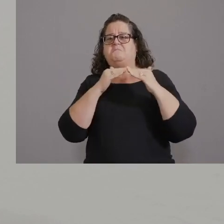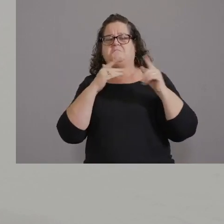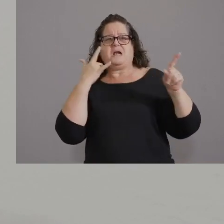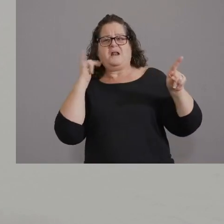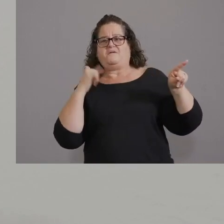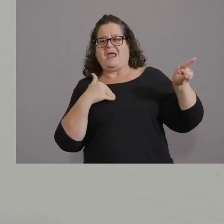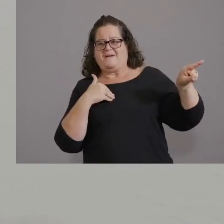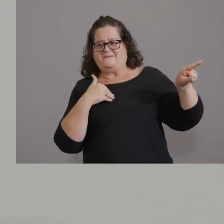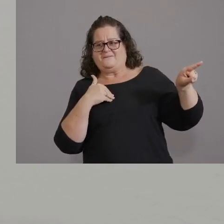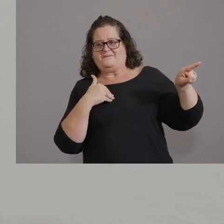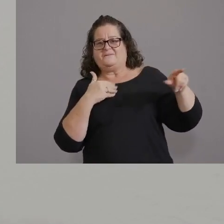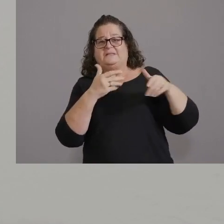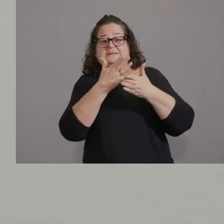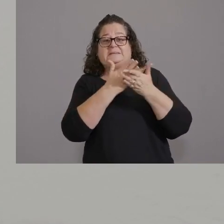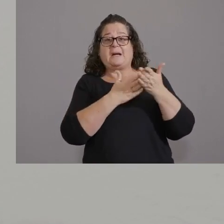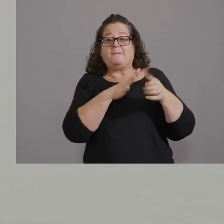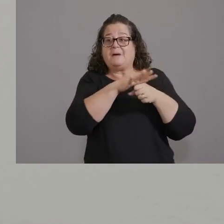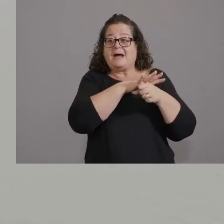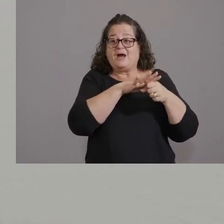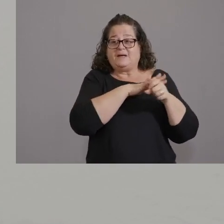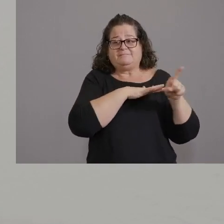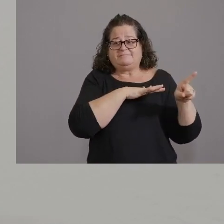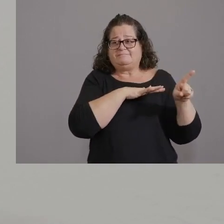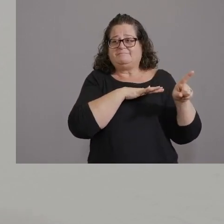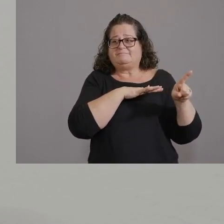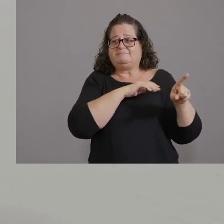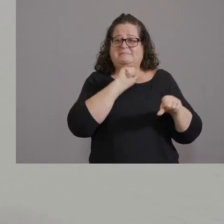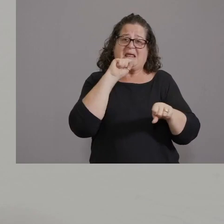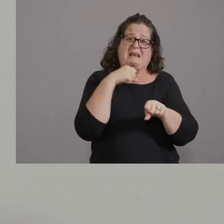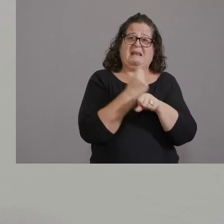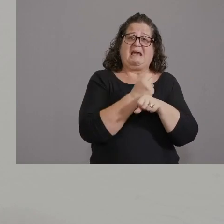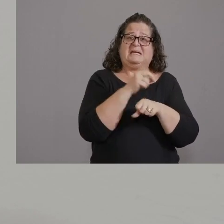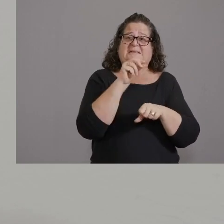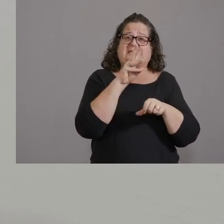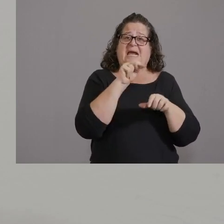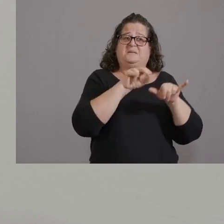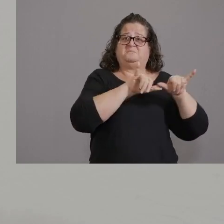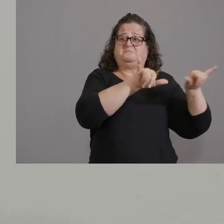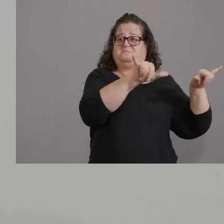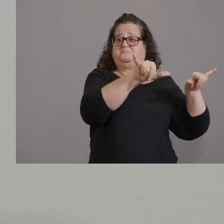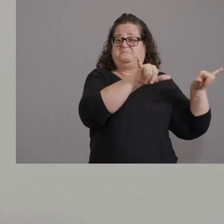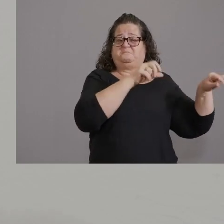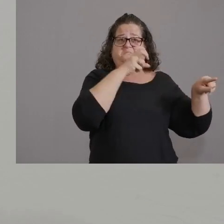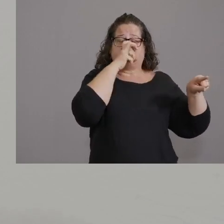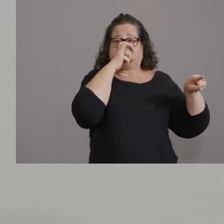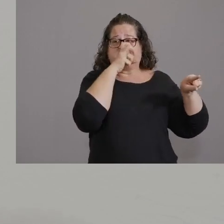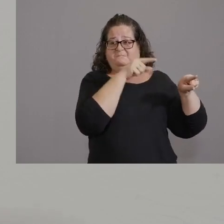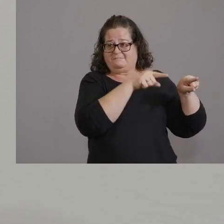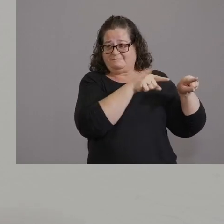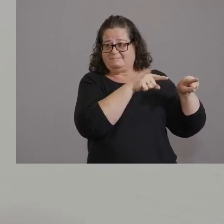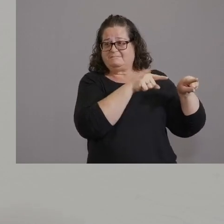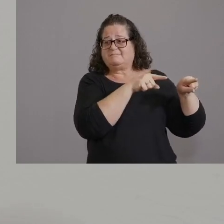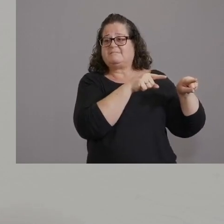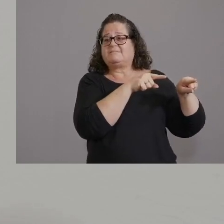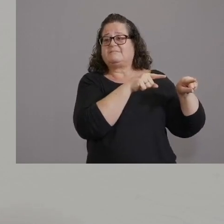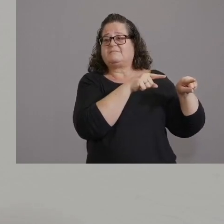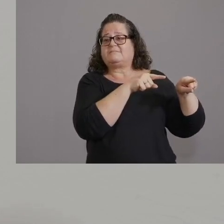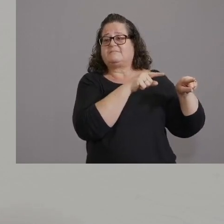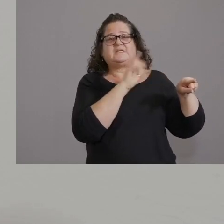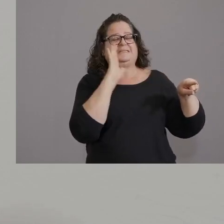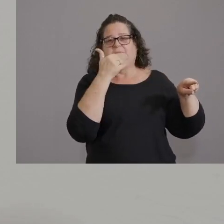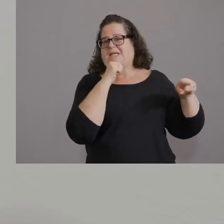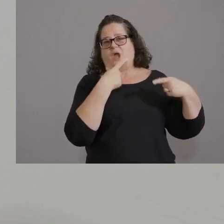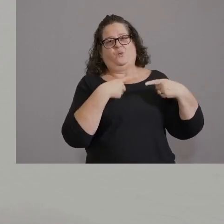of California pretty locked down. That does not appear to be working in California.